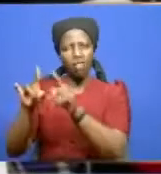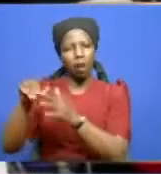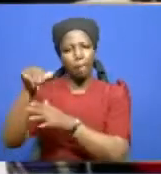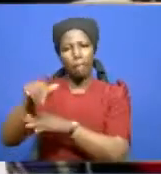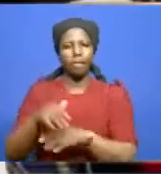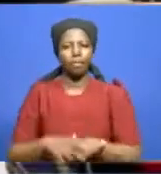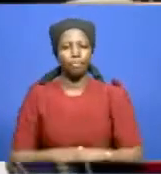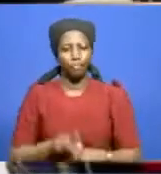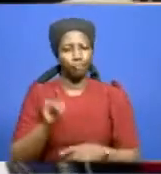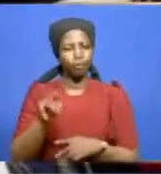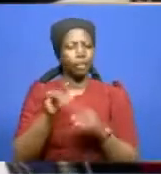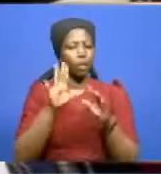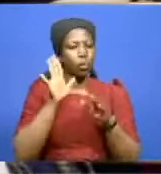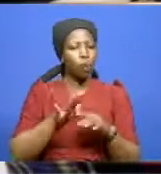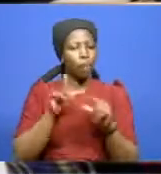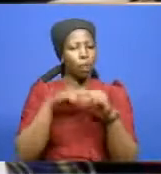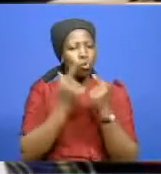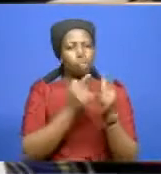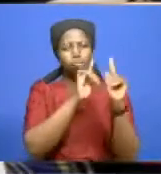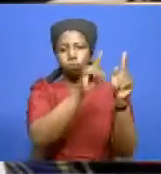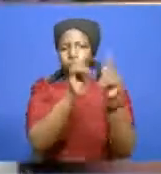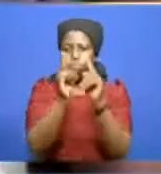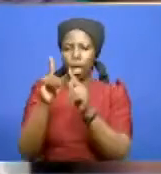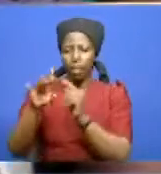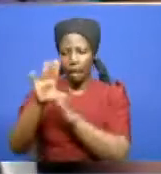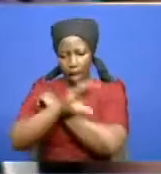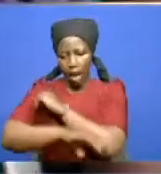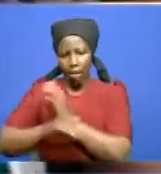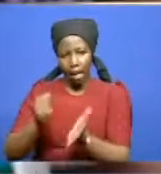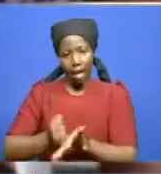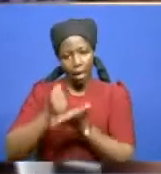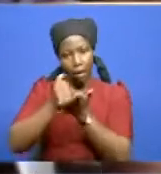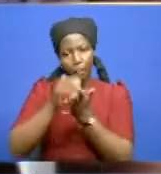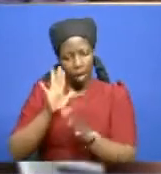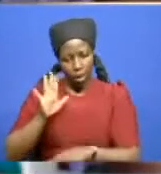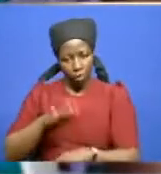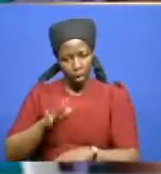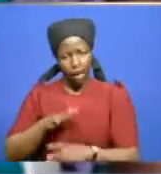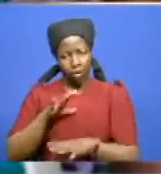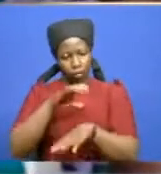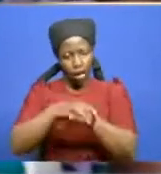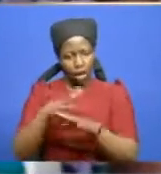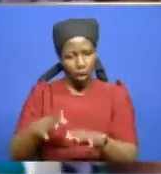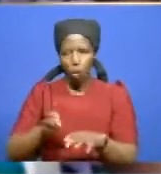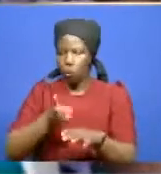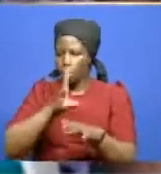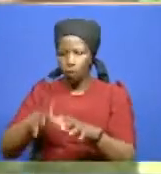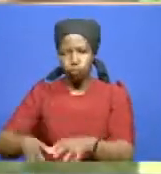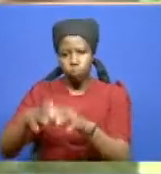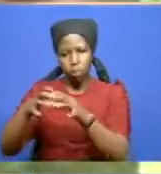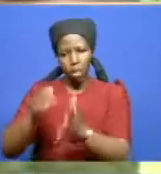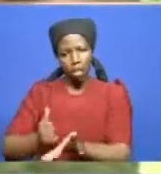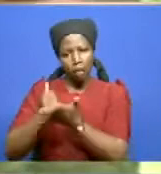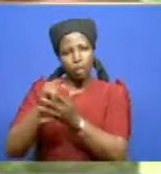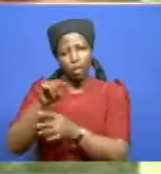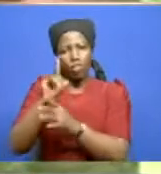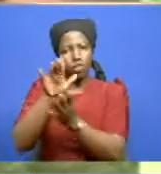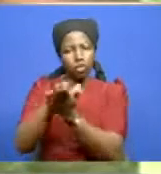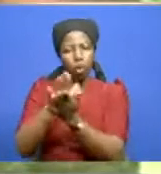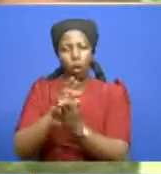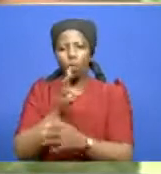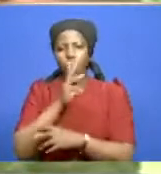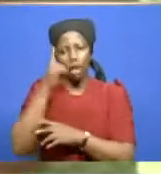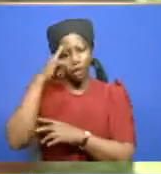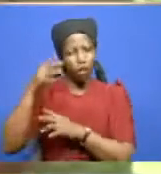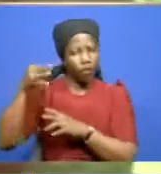is traversing the country, assisting rural women to acquire water tanks to assist them store water for future use. Everybody needs a